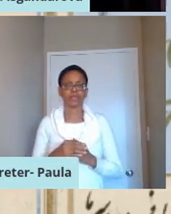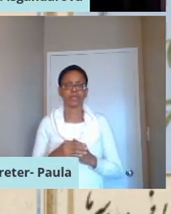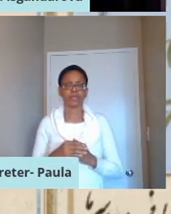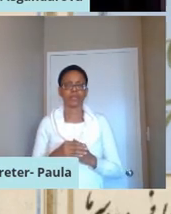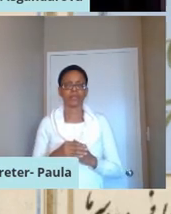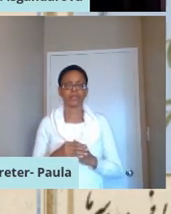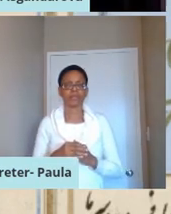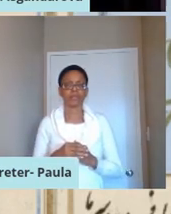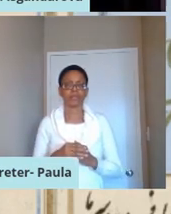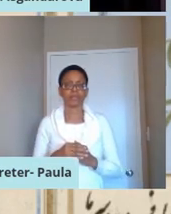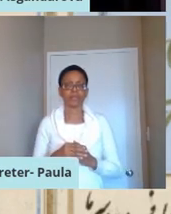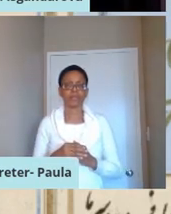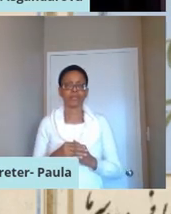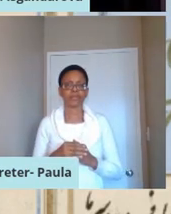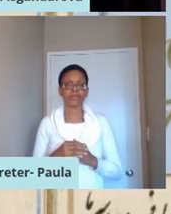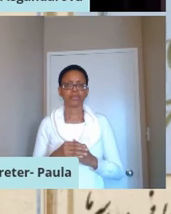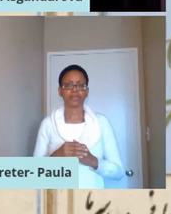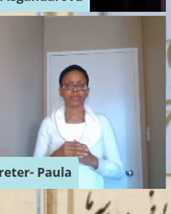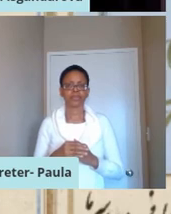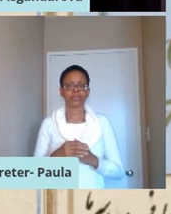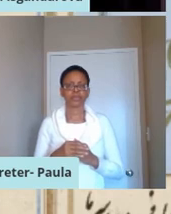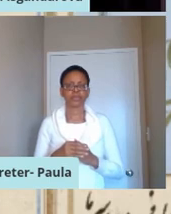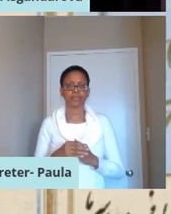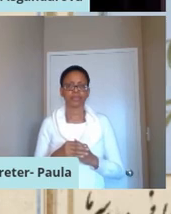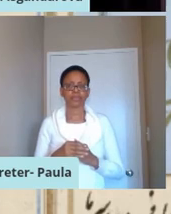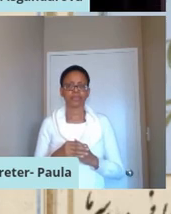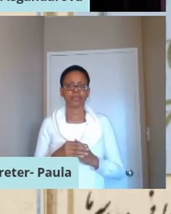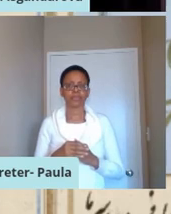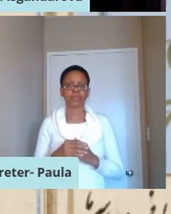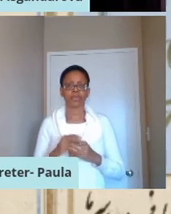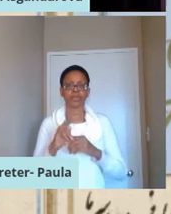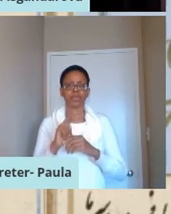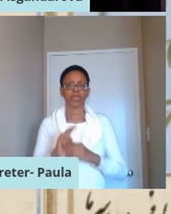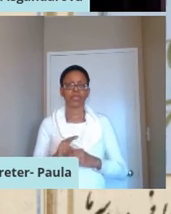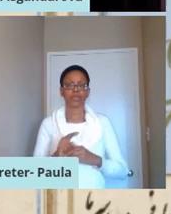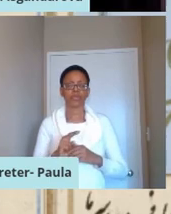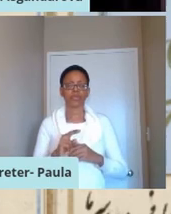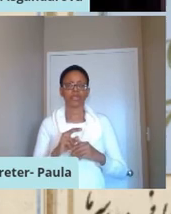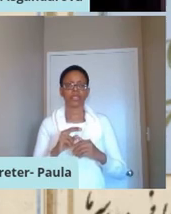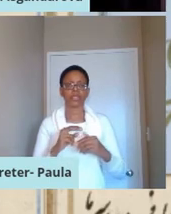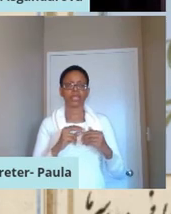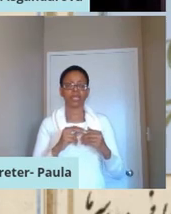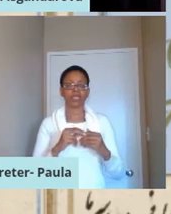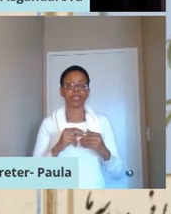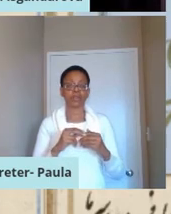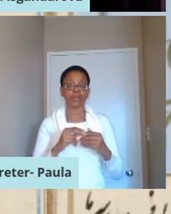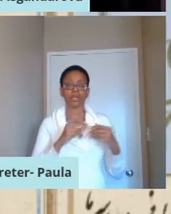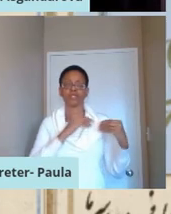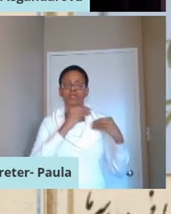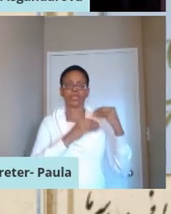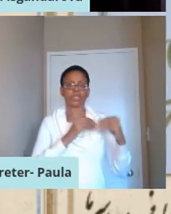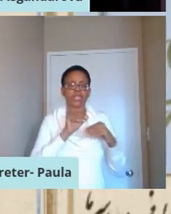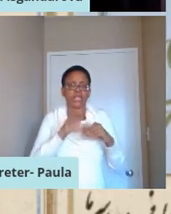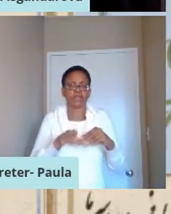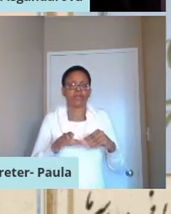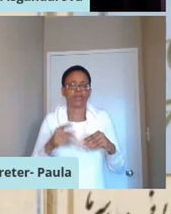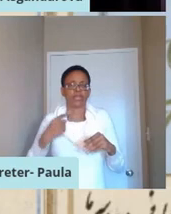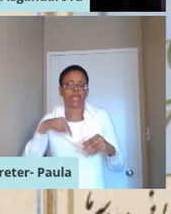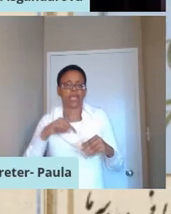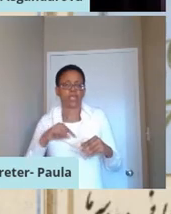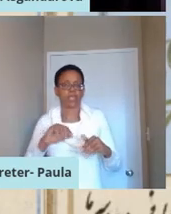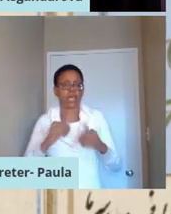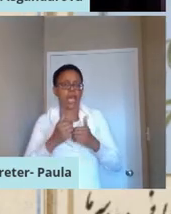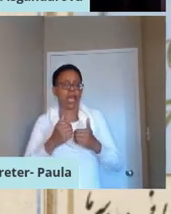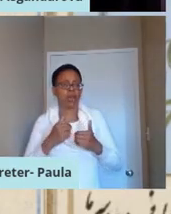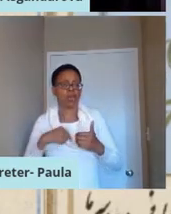also other sources of Islamic tradition how we respond to the COVID-19. Some people I have